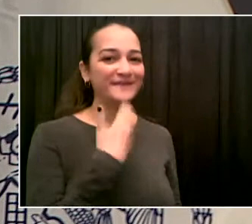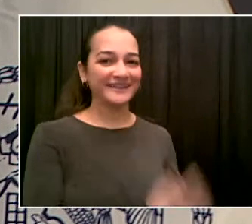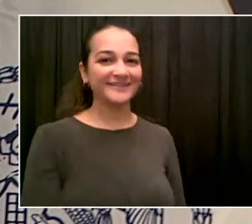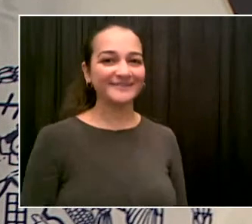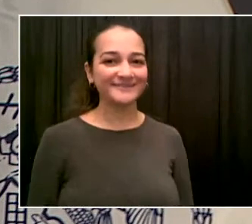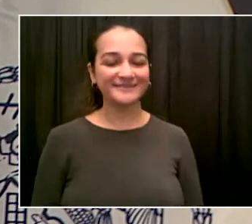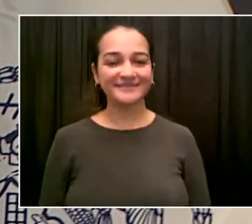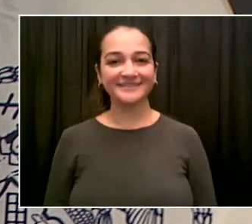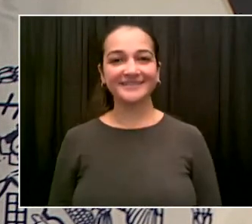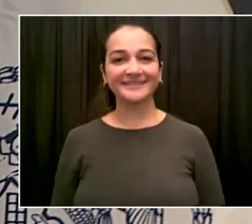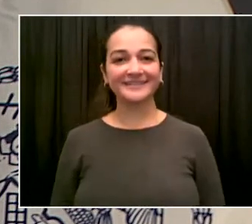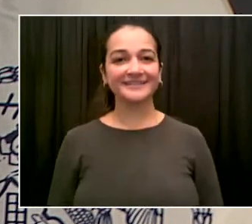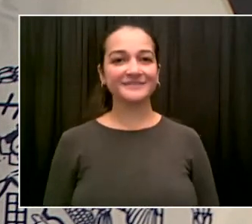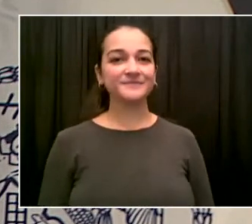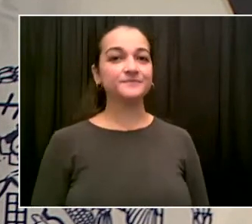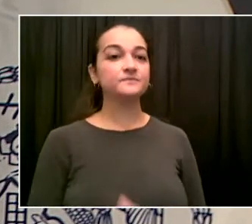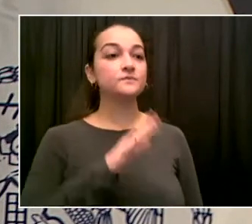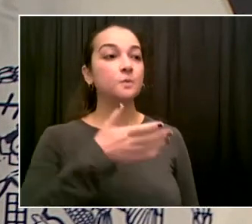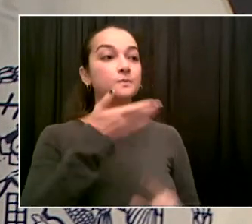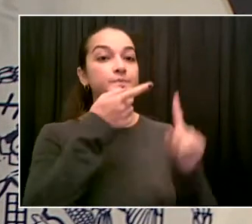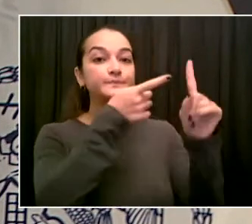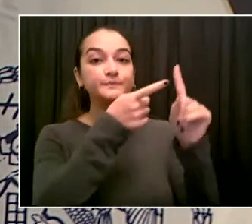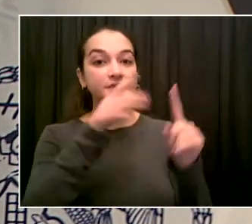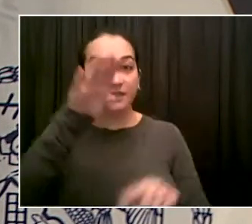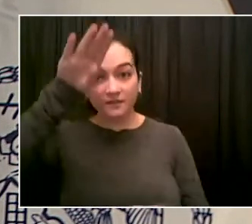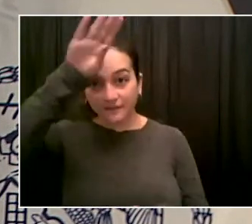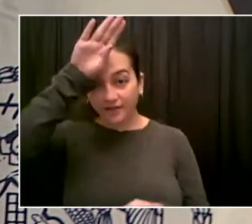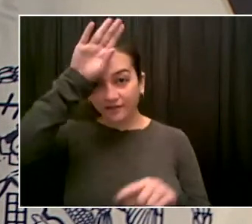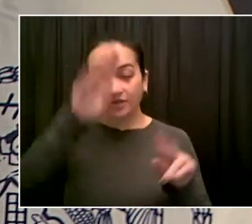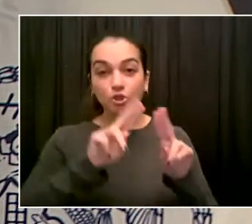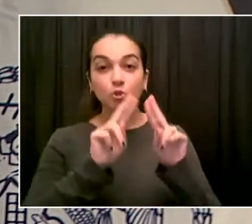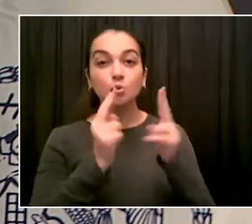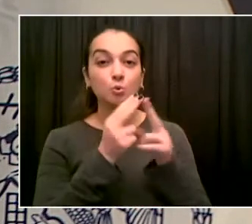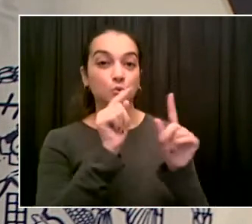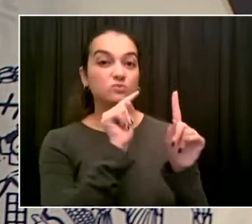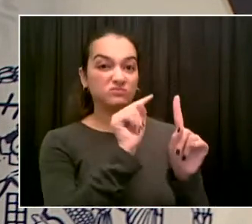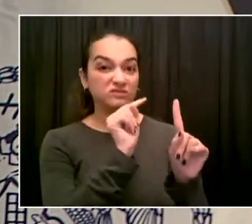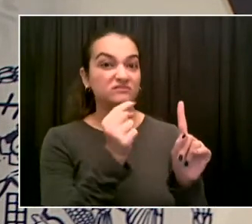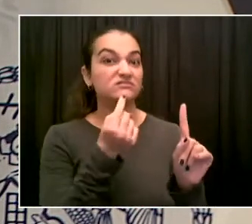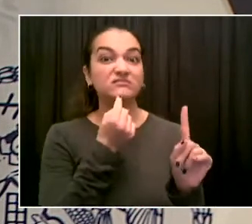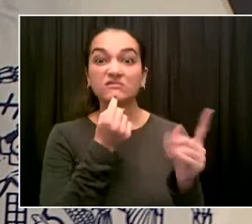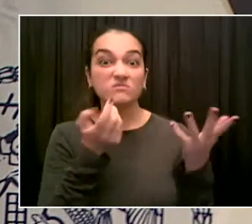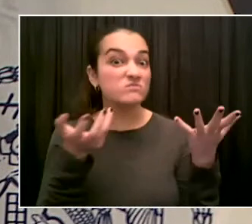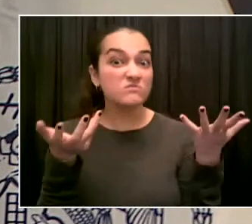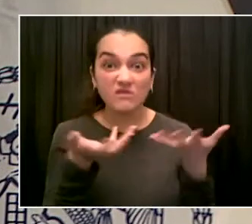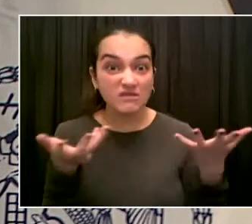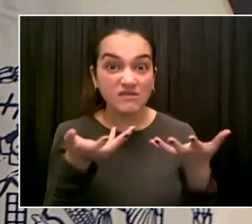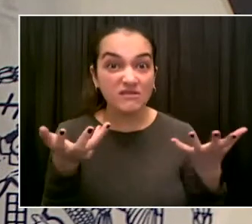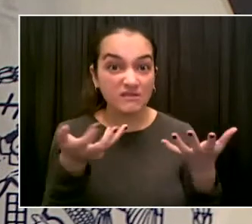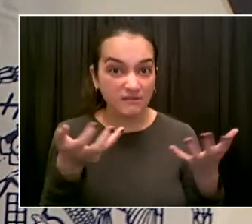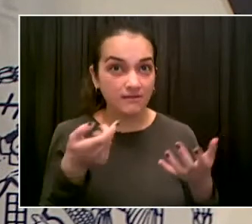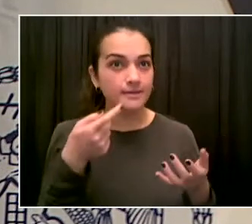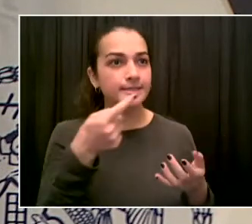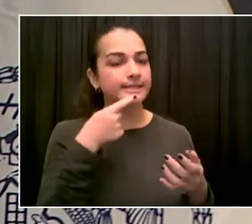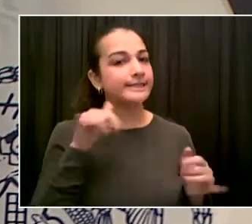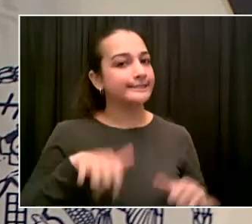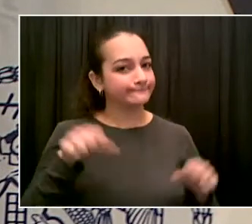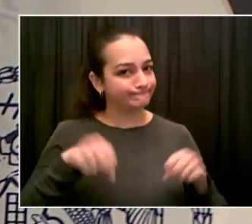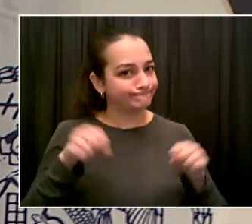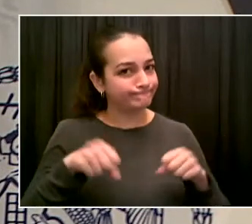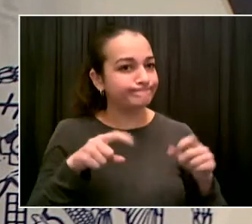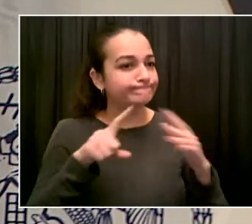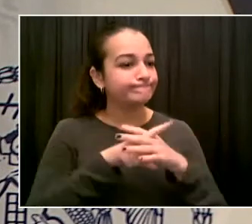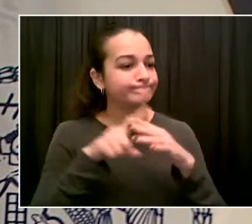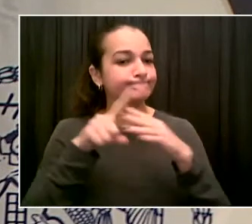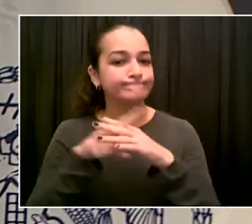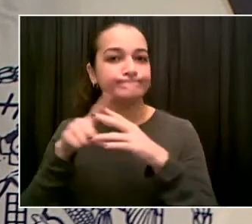unions are saying that a big part of a problem for them and their members is that they were only